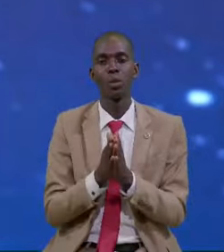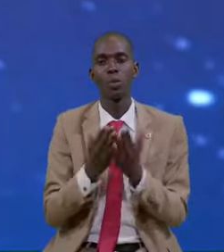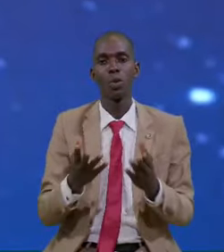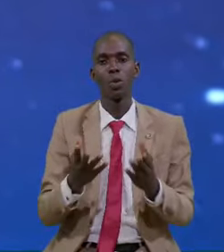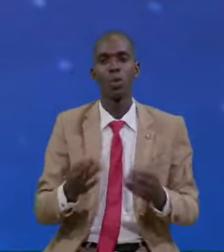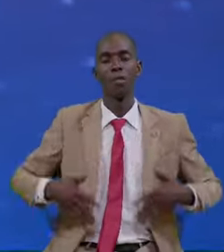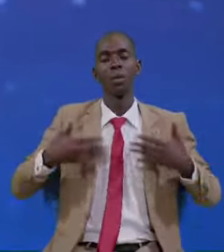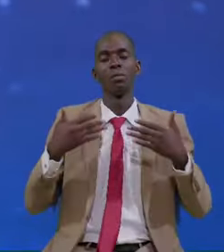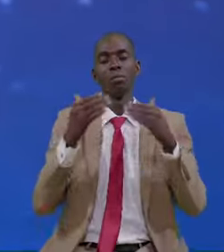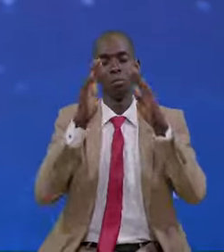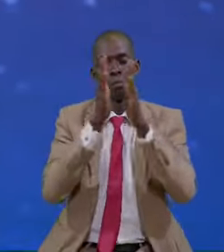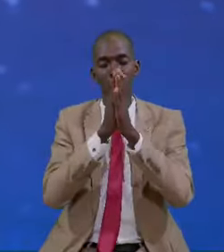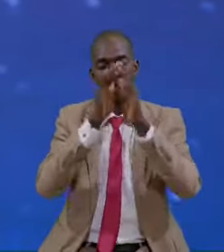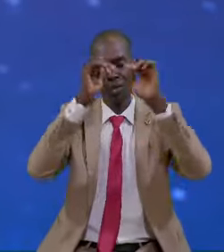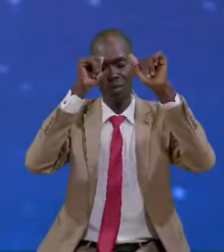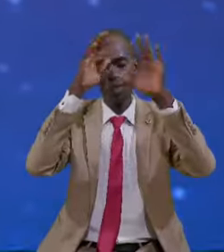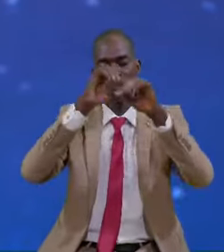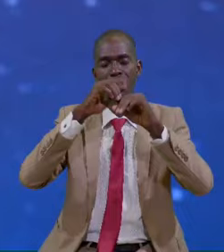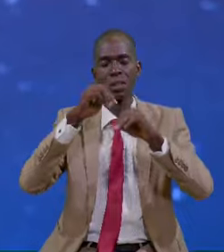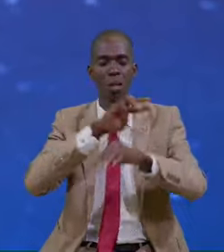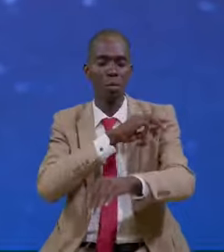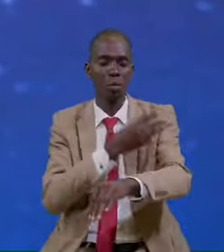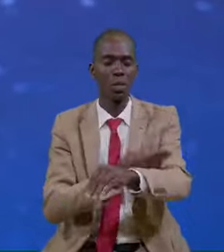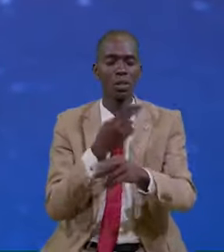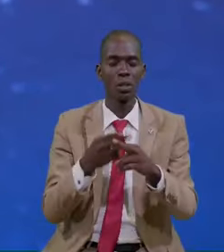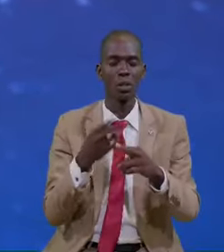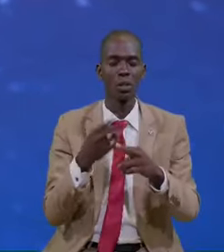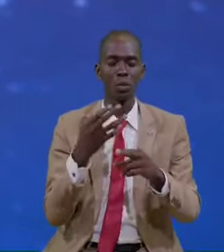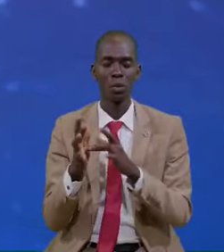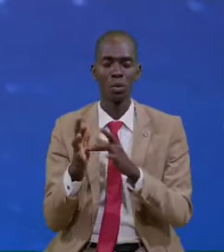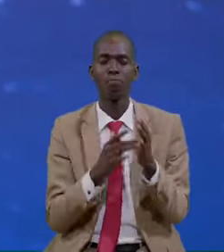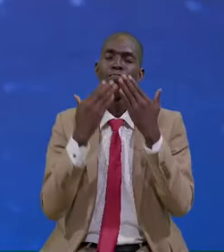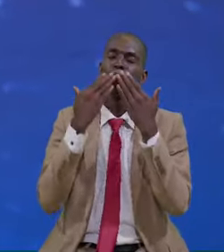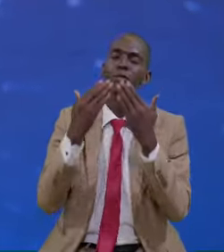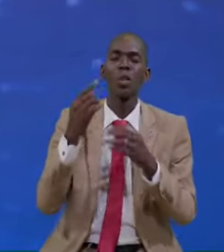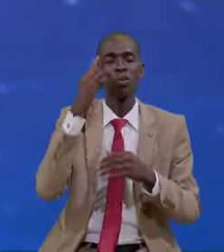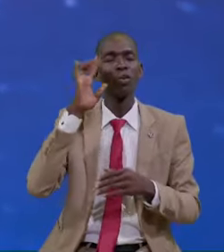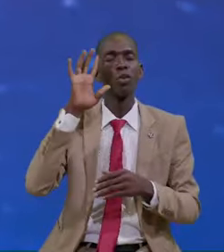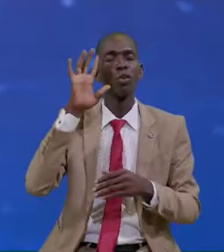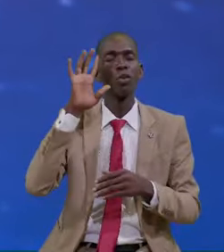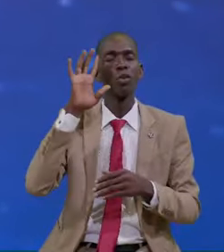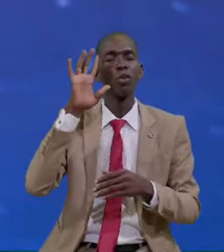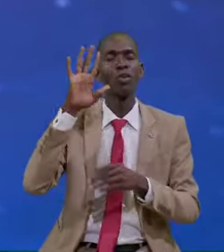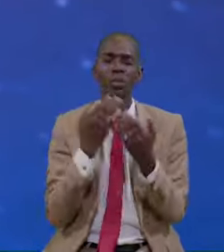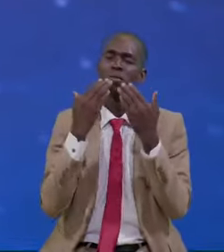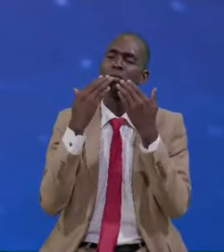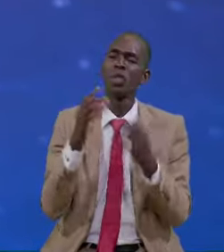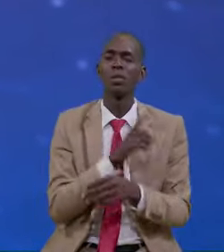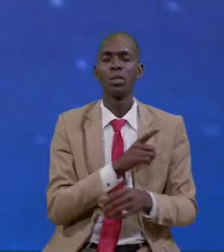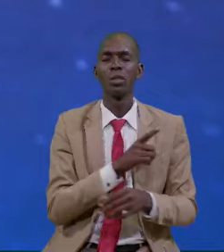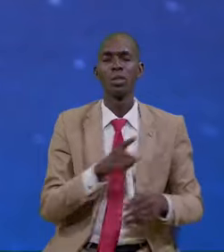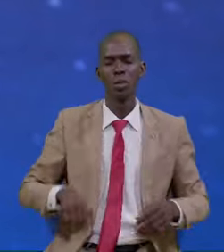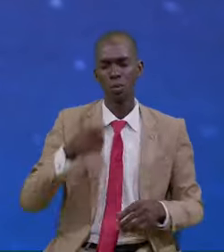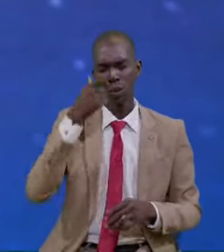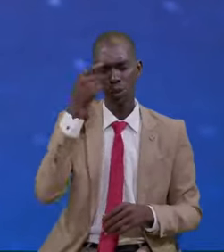praying, Father, in the mighty name of Jesus. Thank you for your love. Thank you, Lord, because